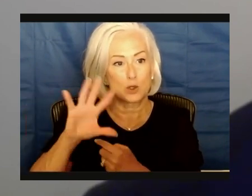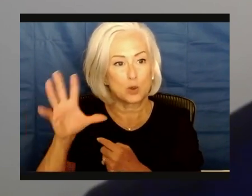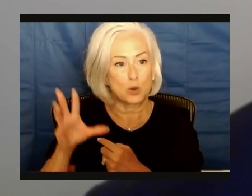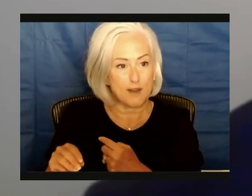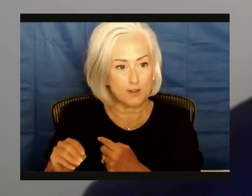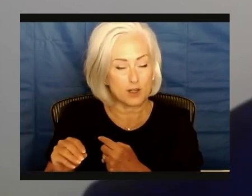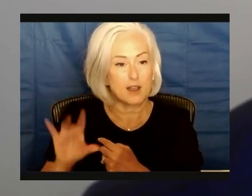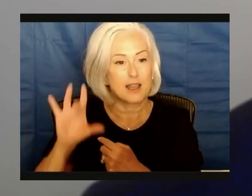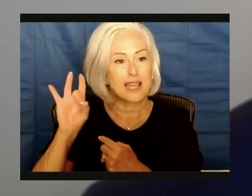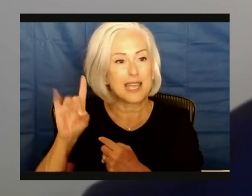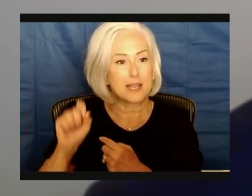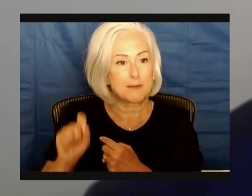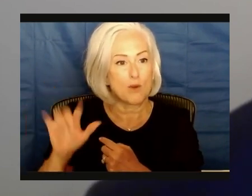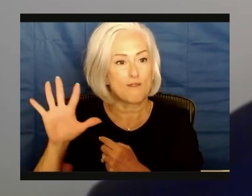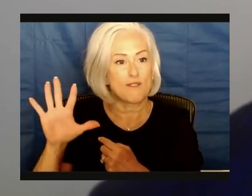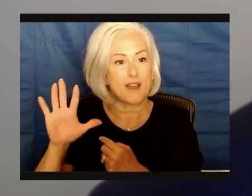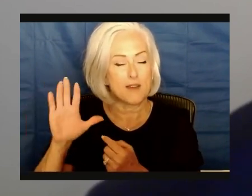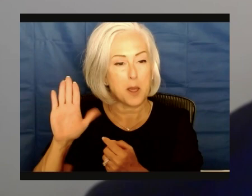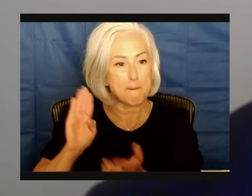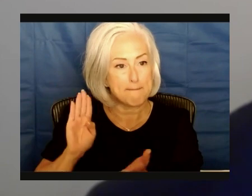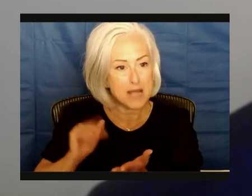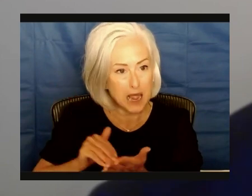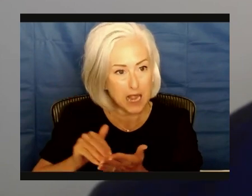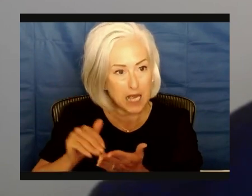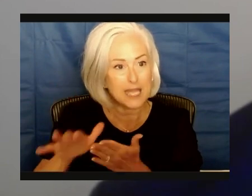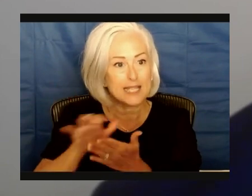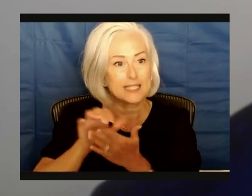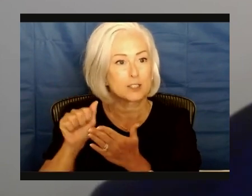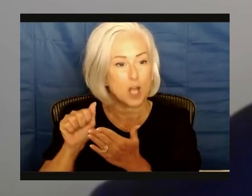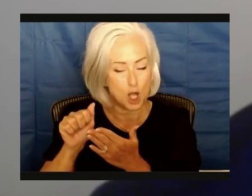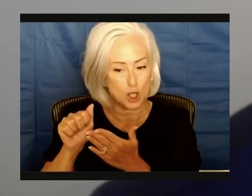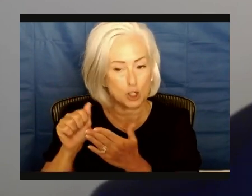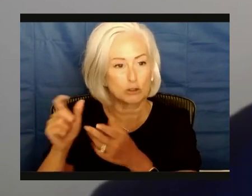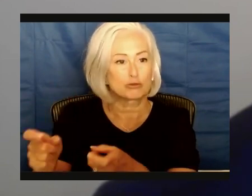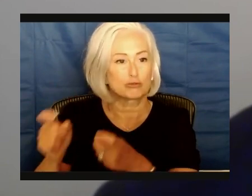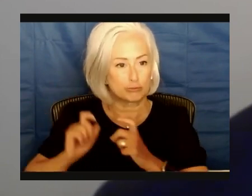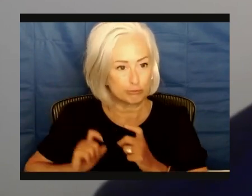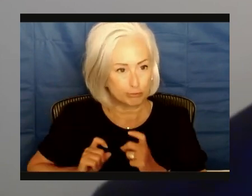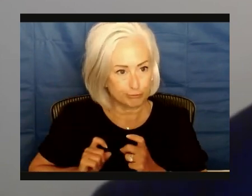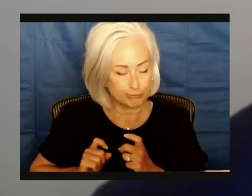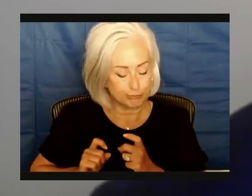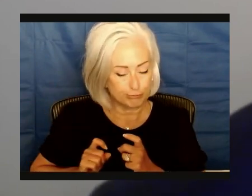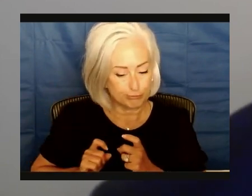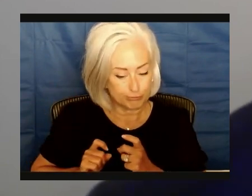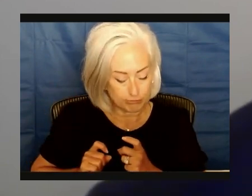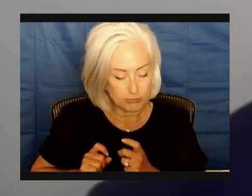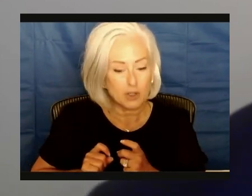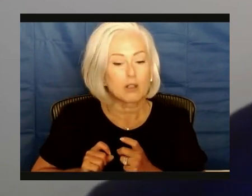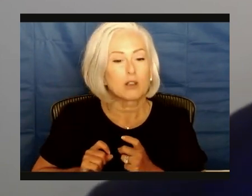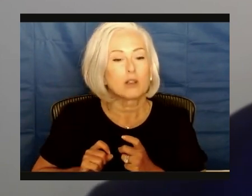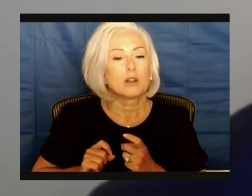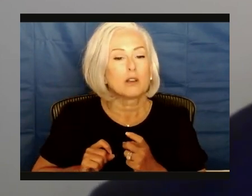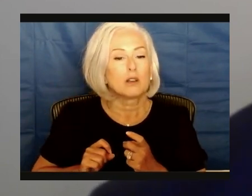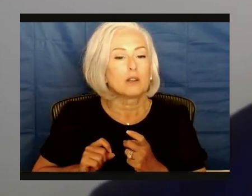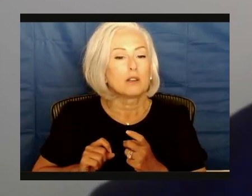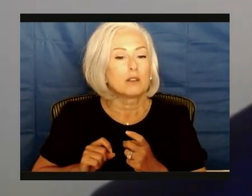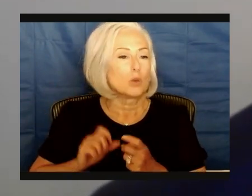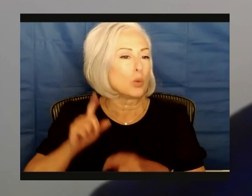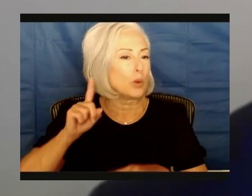billion. So some of these could go towards funding initiatives like this. Not forgetting that we